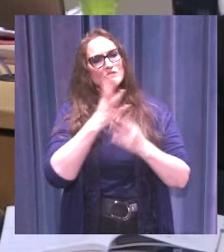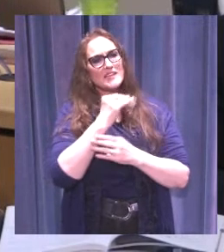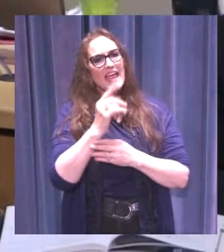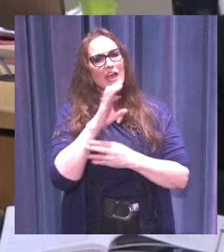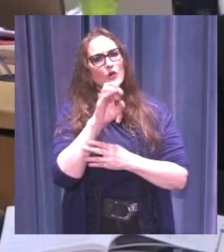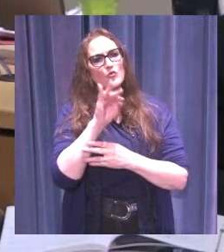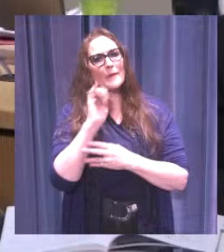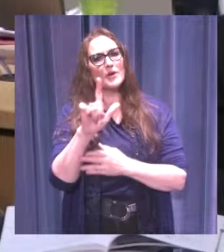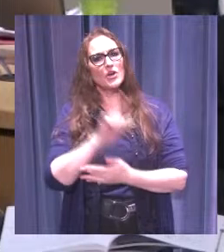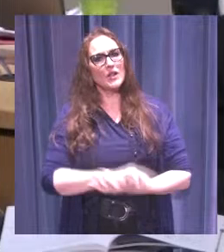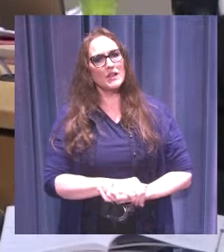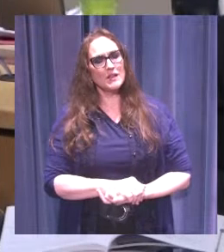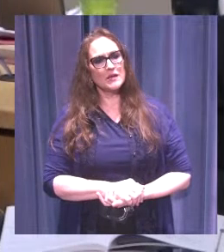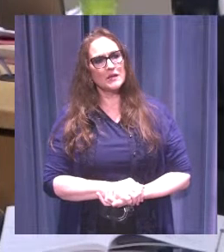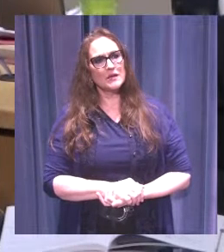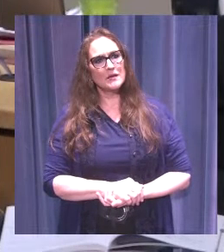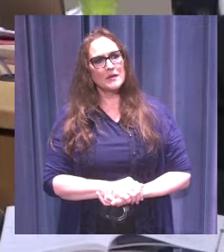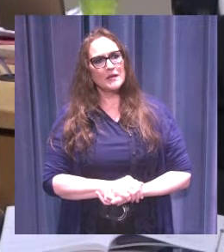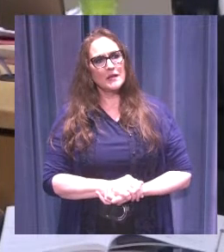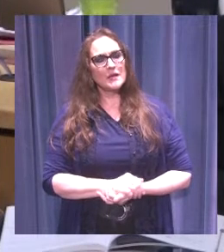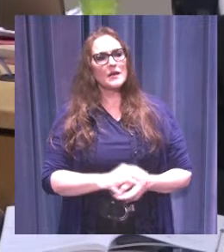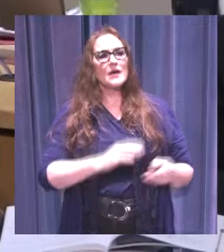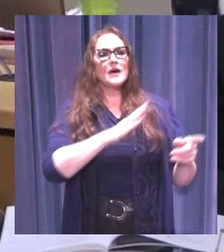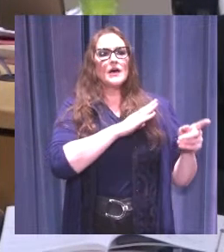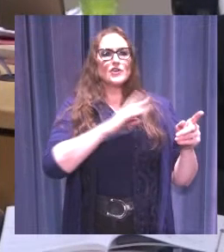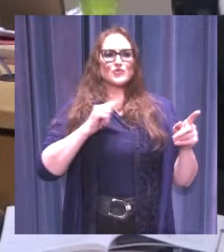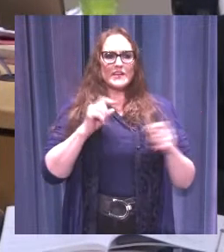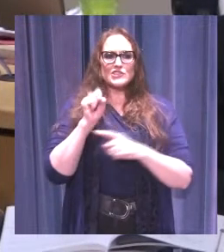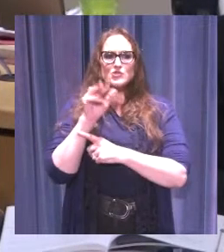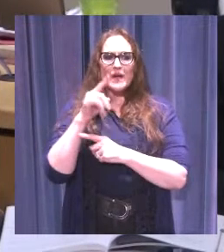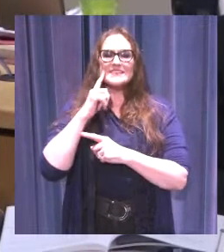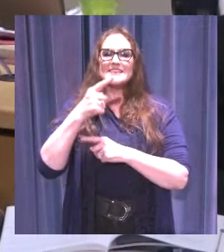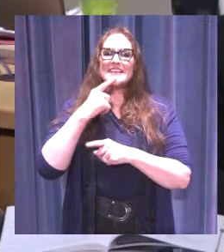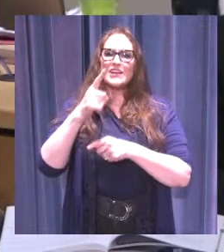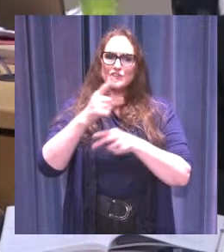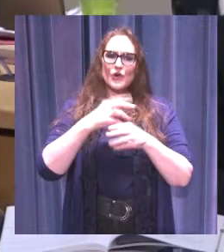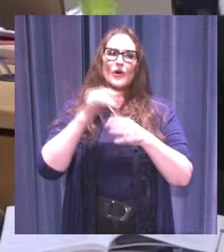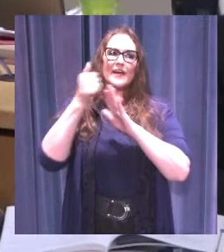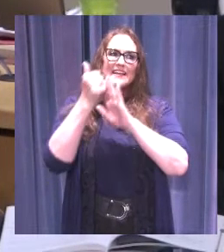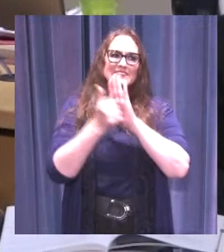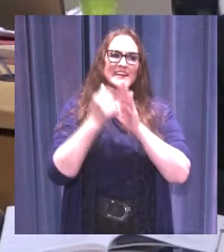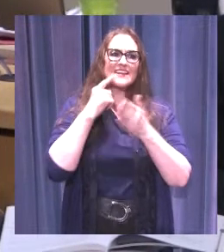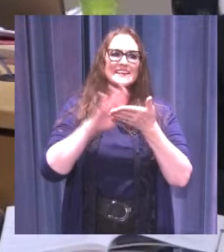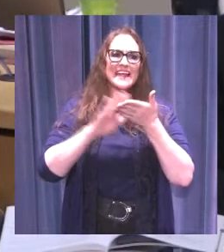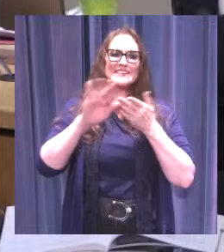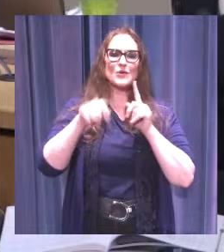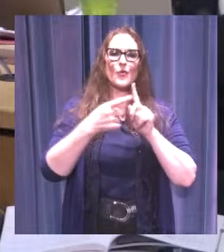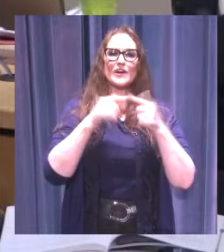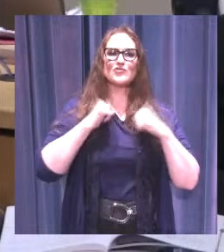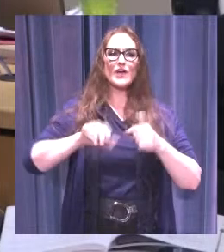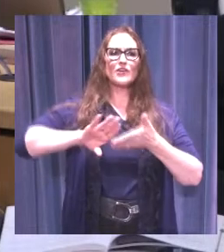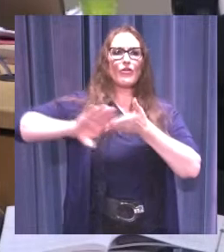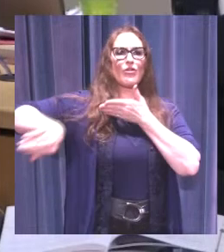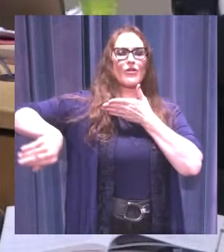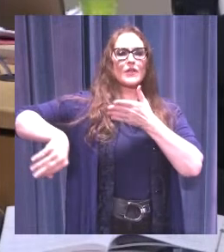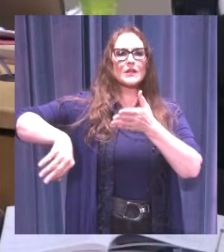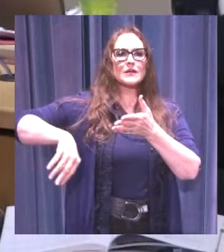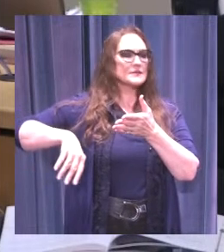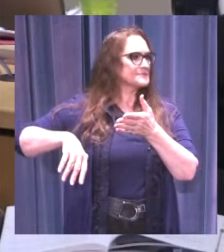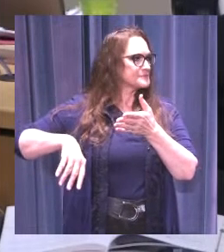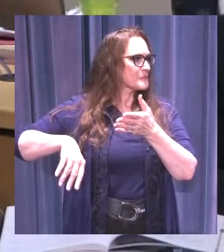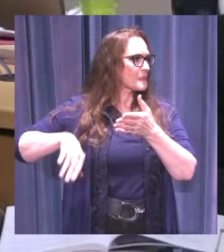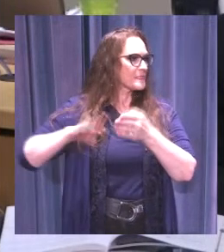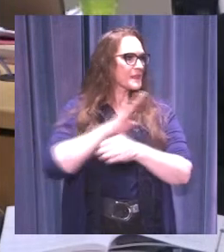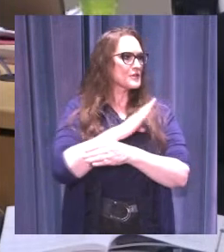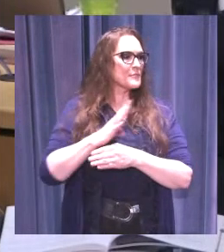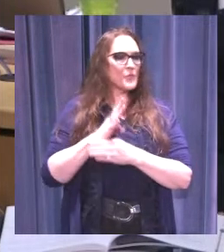criminal. Trustee Swanson summed up your agenda nicely with his obvious attempt to obfuscate the